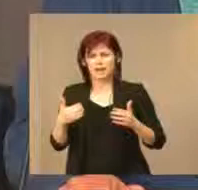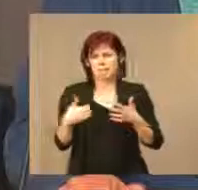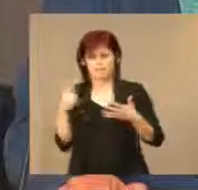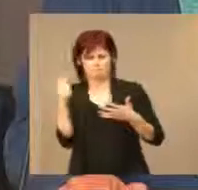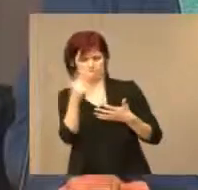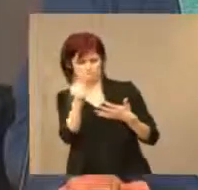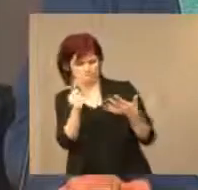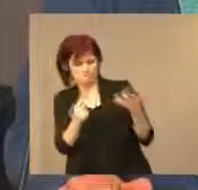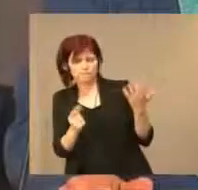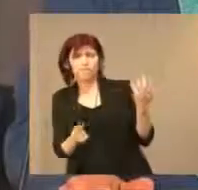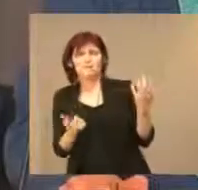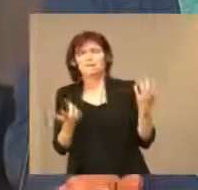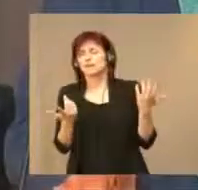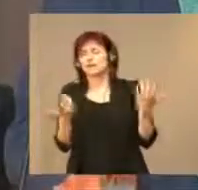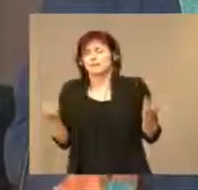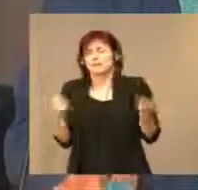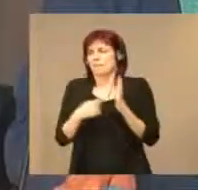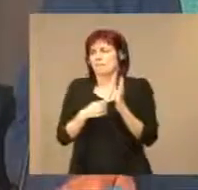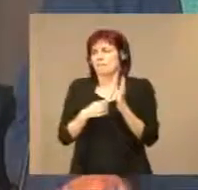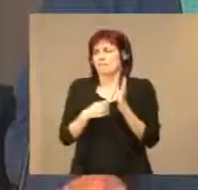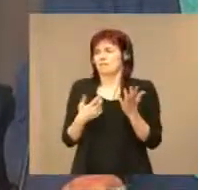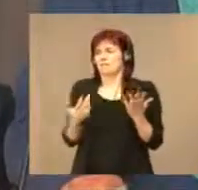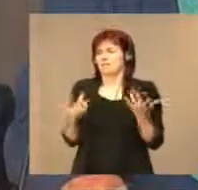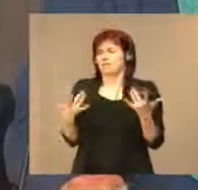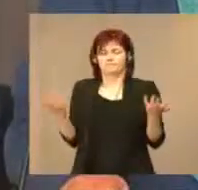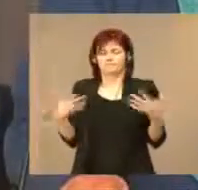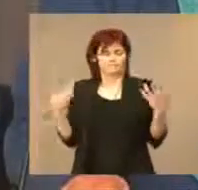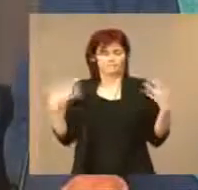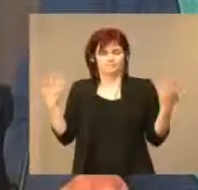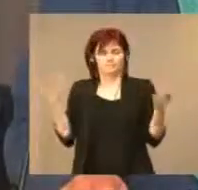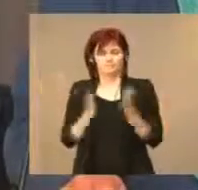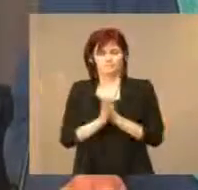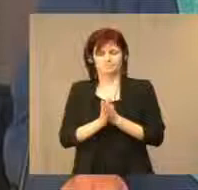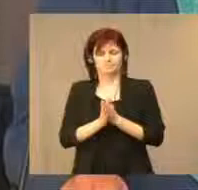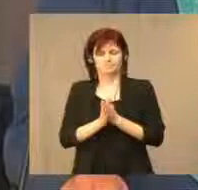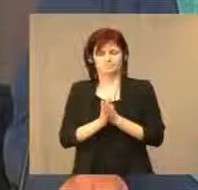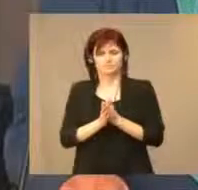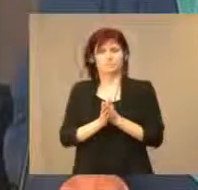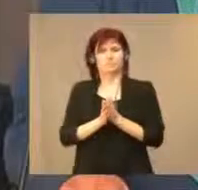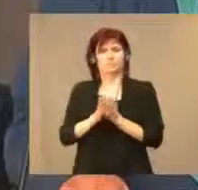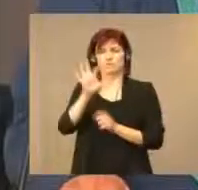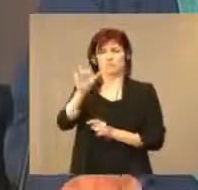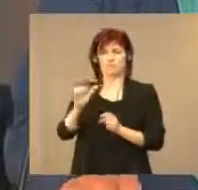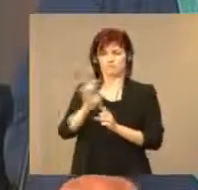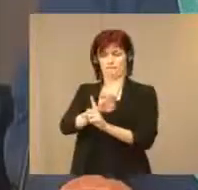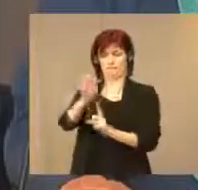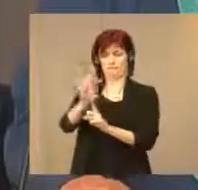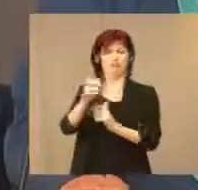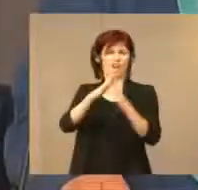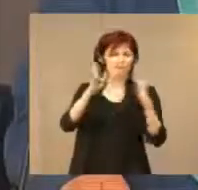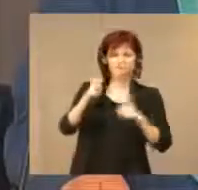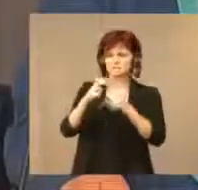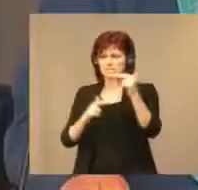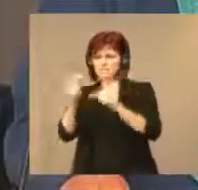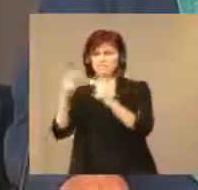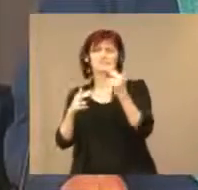like standards around making a you know, a built environment, whether it's a house or a